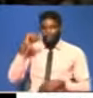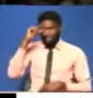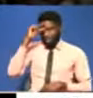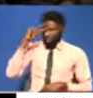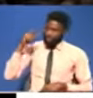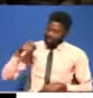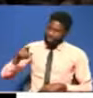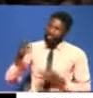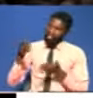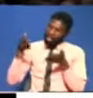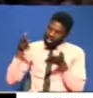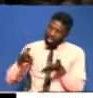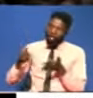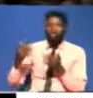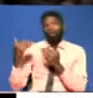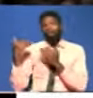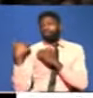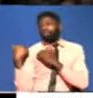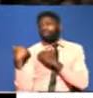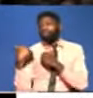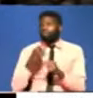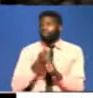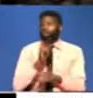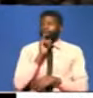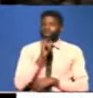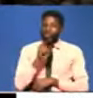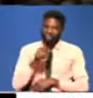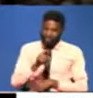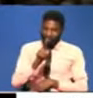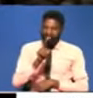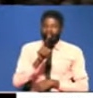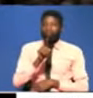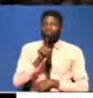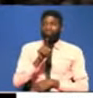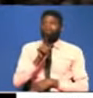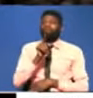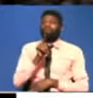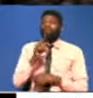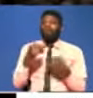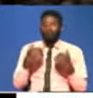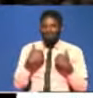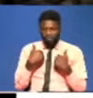to ensure that they guarantee education, life